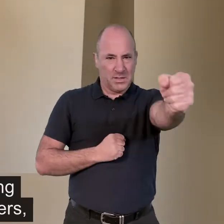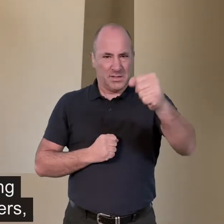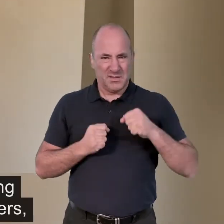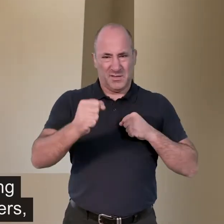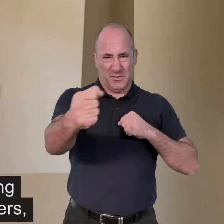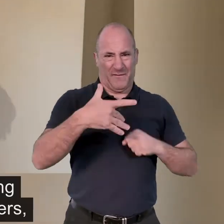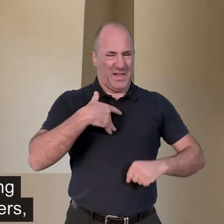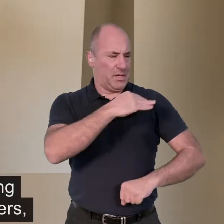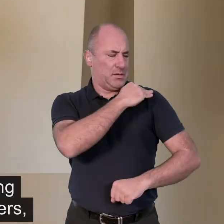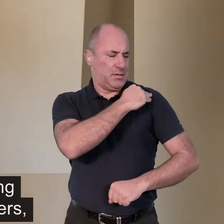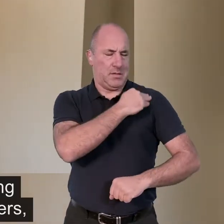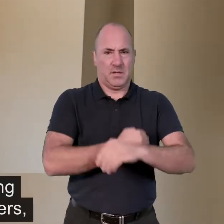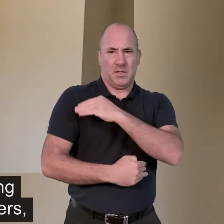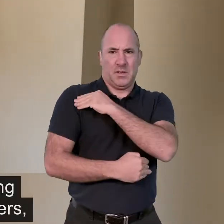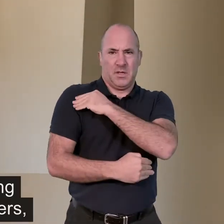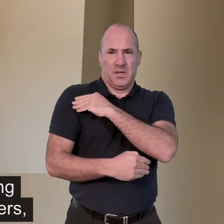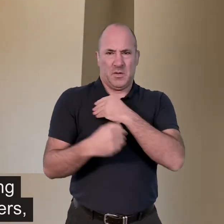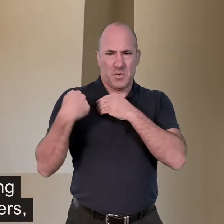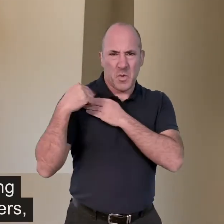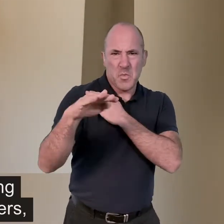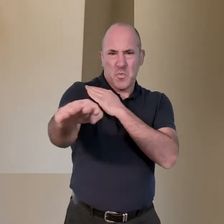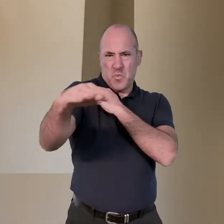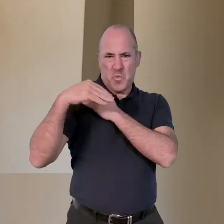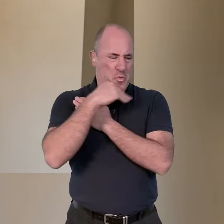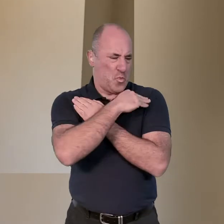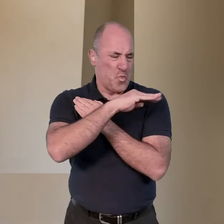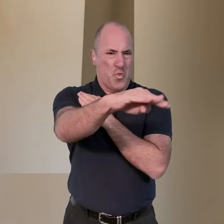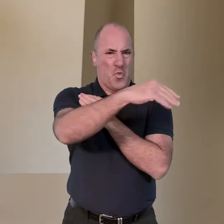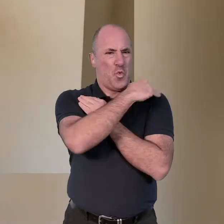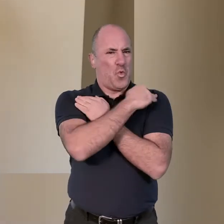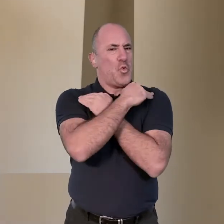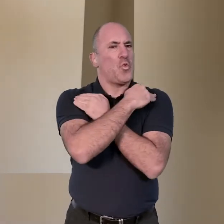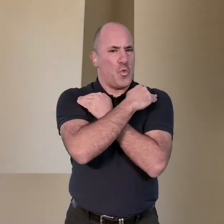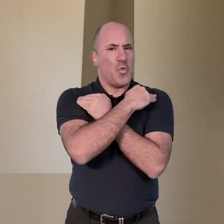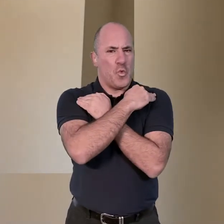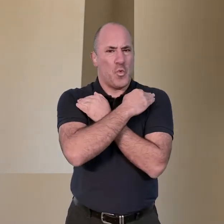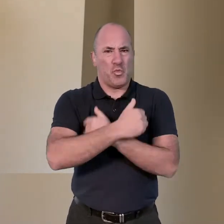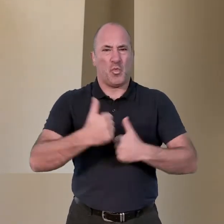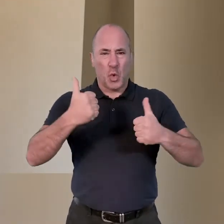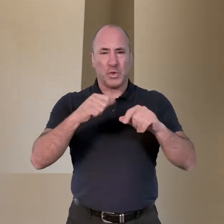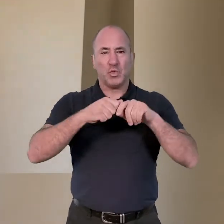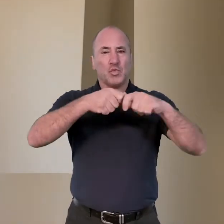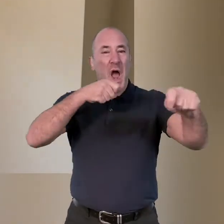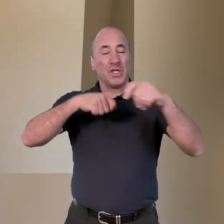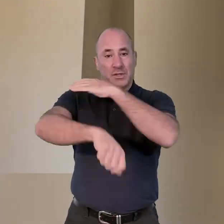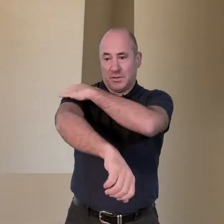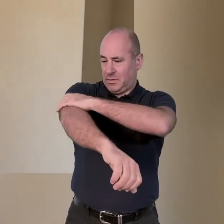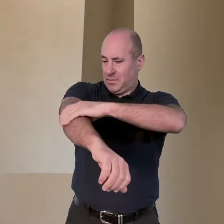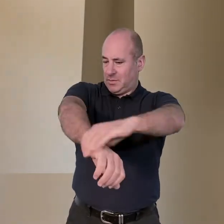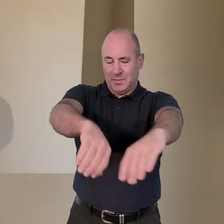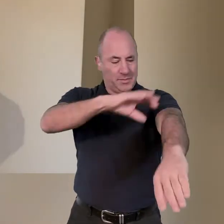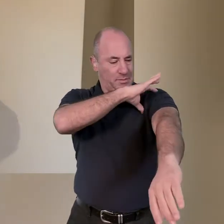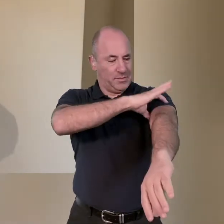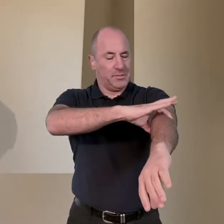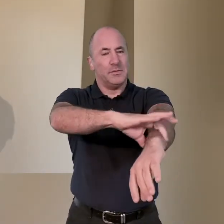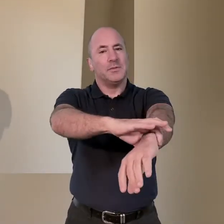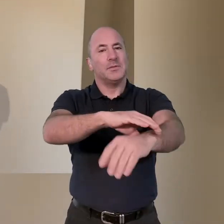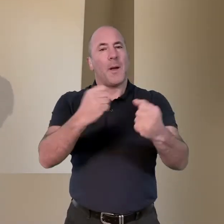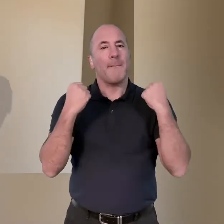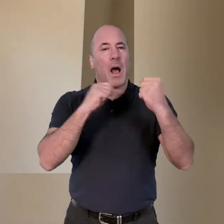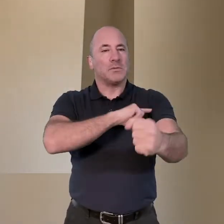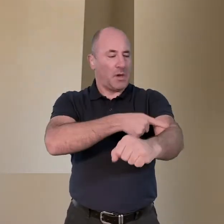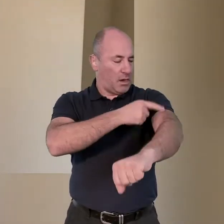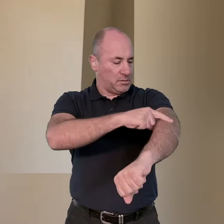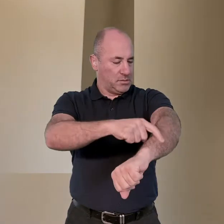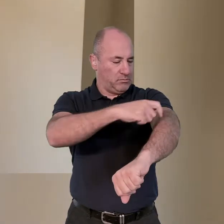straight punches. Now this is going to be working the tops of your shoulders, really working those out. It's also really good to stretch through